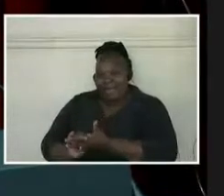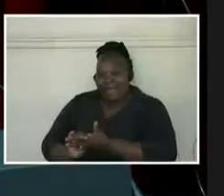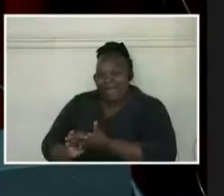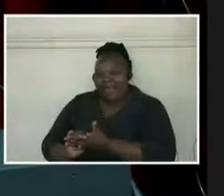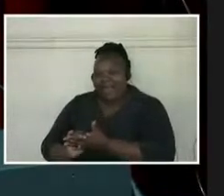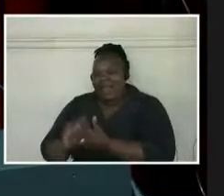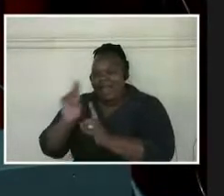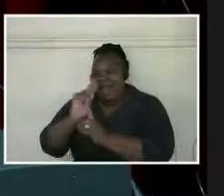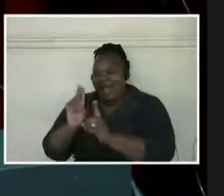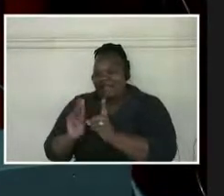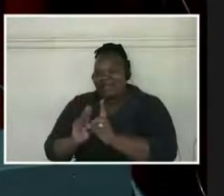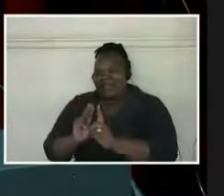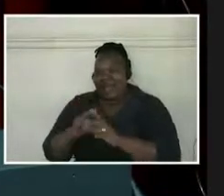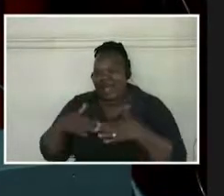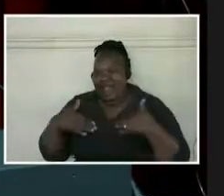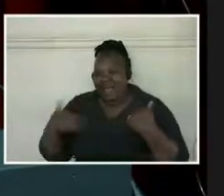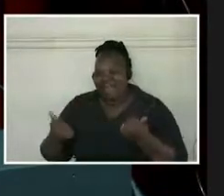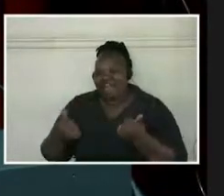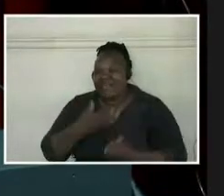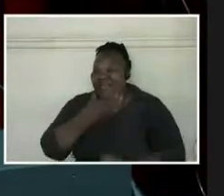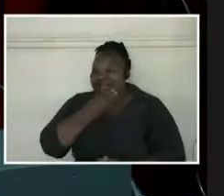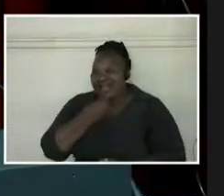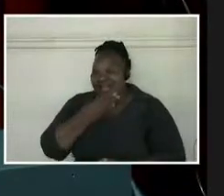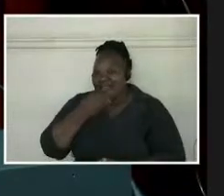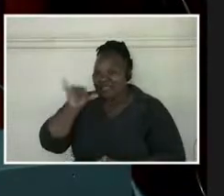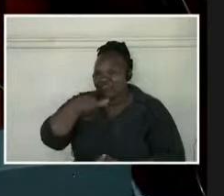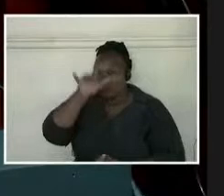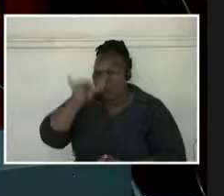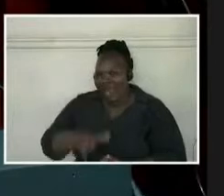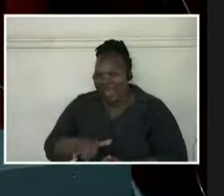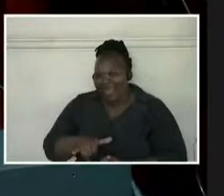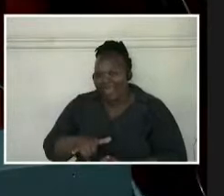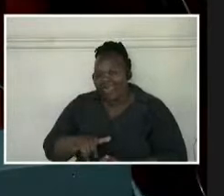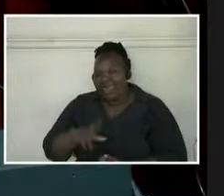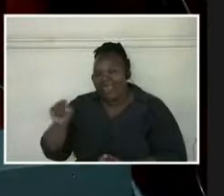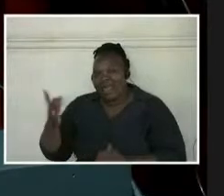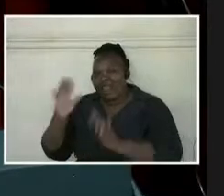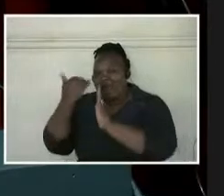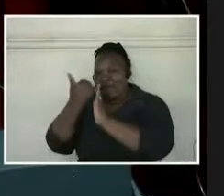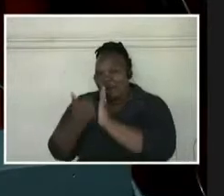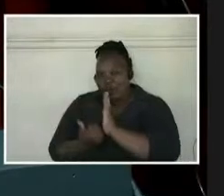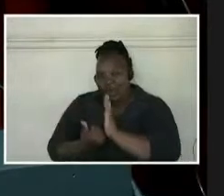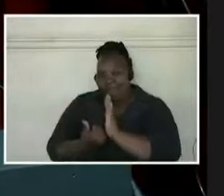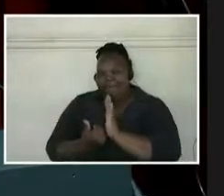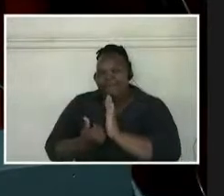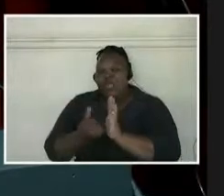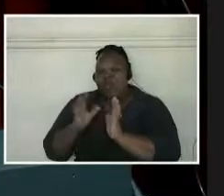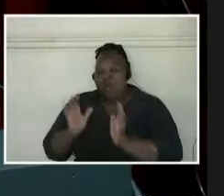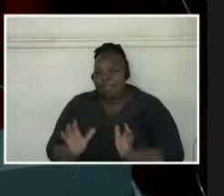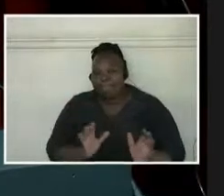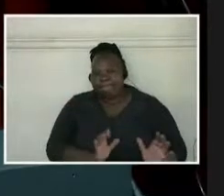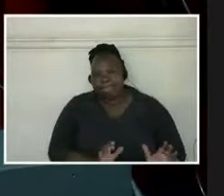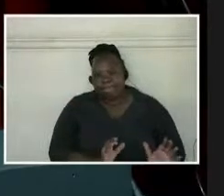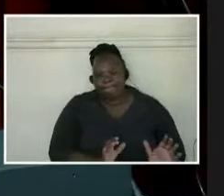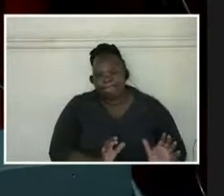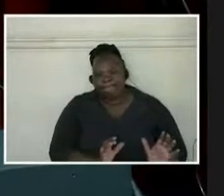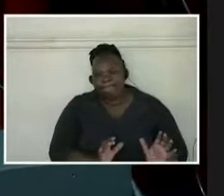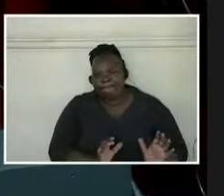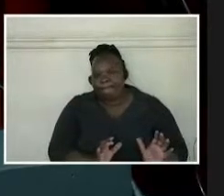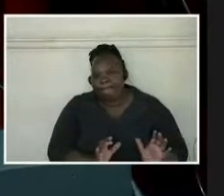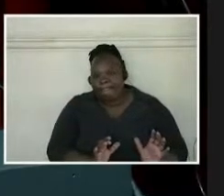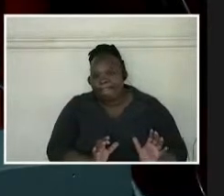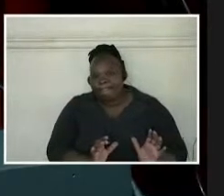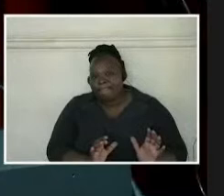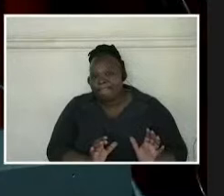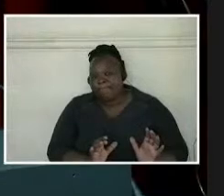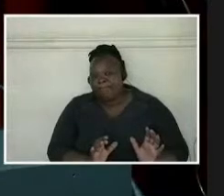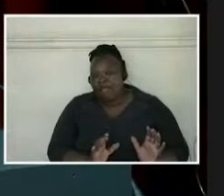july and legends program over the past two years we have set ourselves on a path to